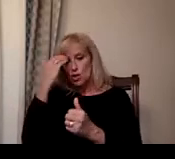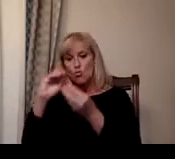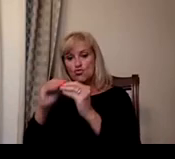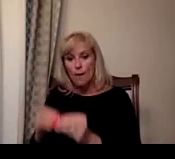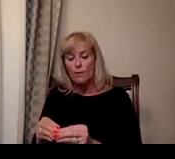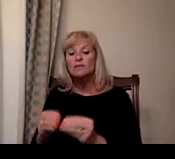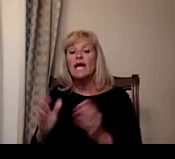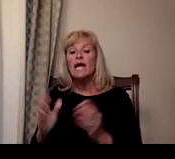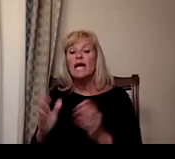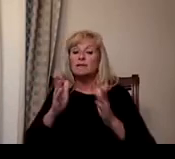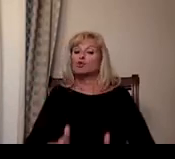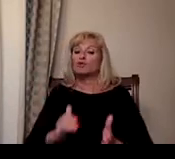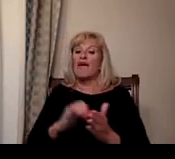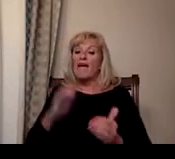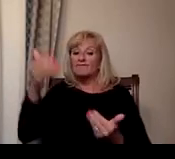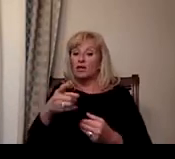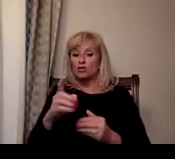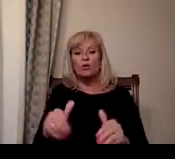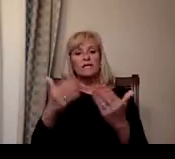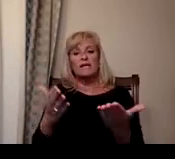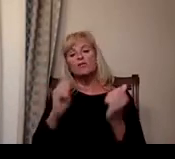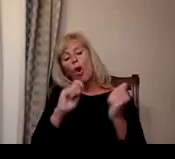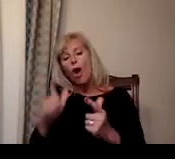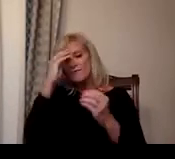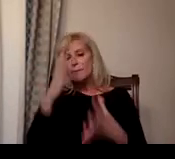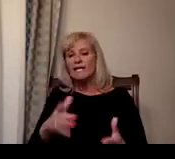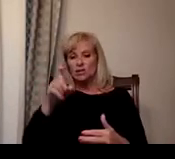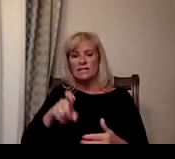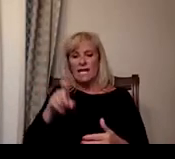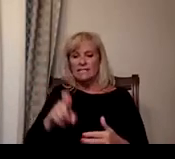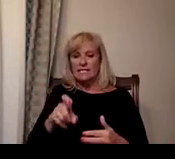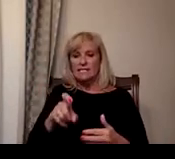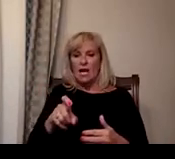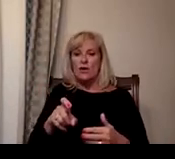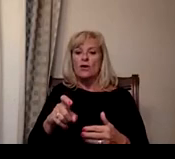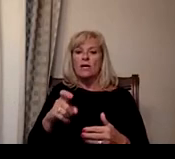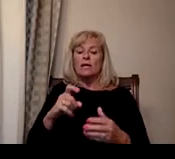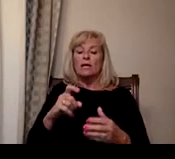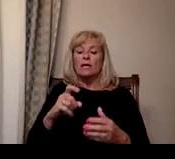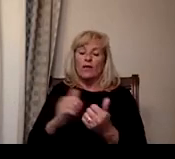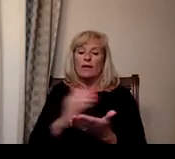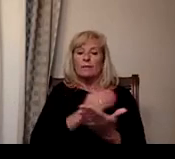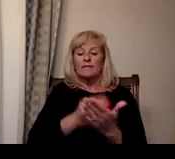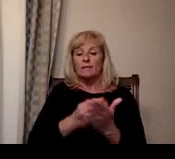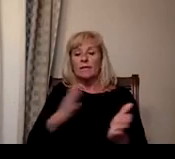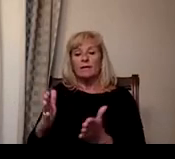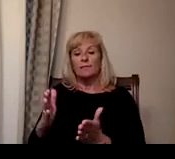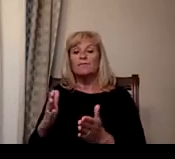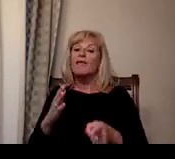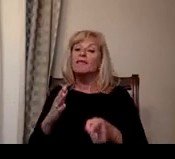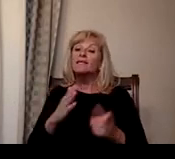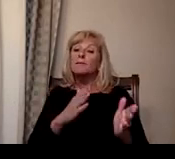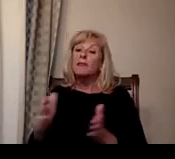get you those tools, and we'll make sure that you have all the information you need about the compensation plan. Our plan inspires